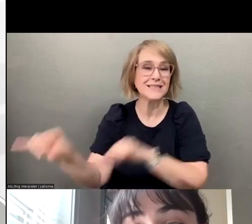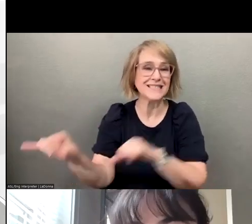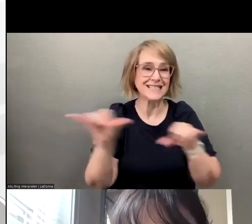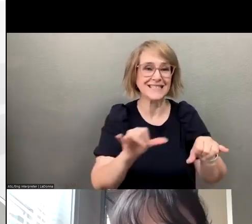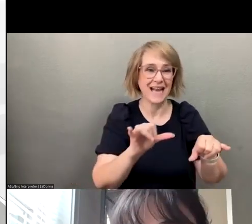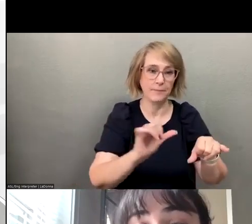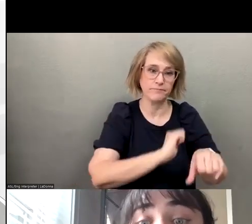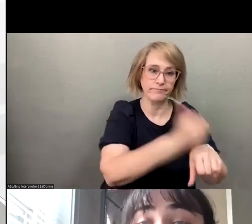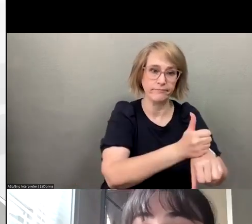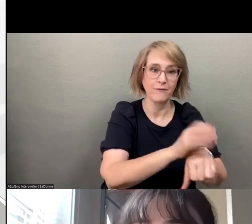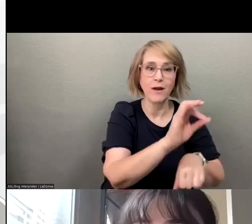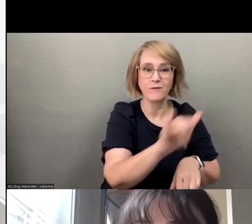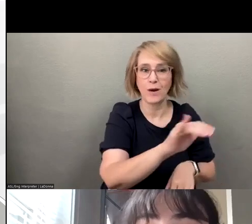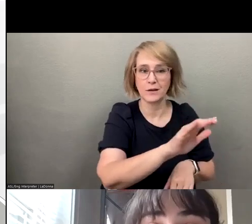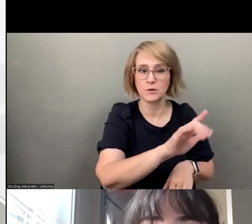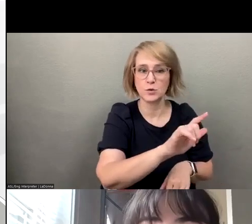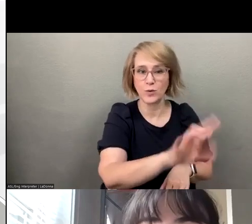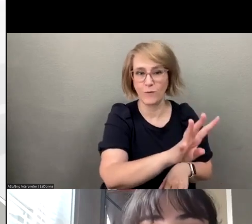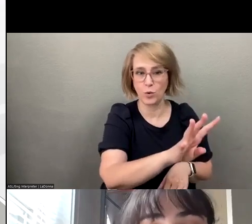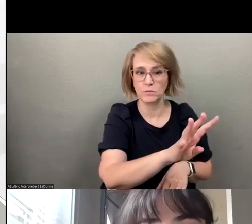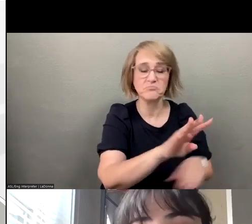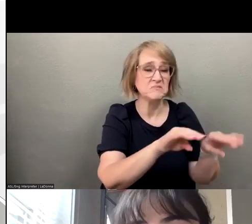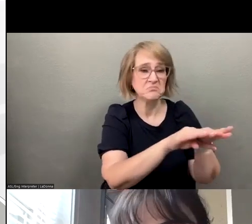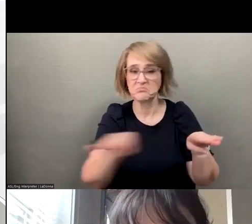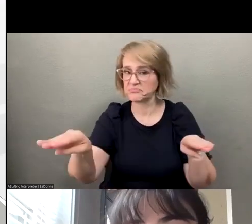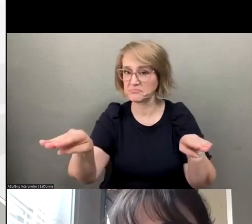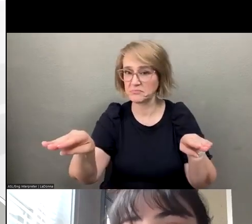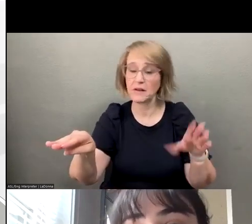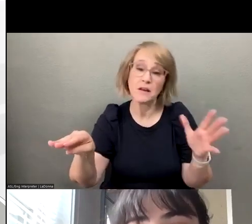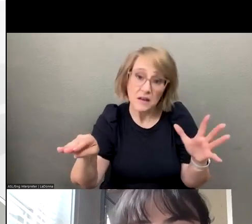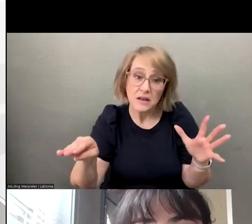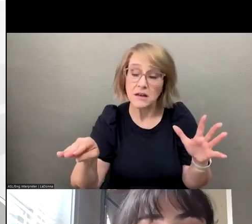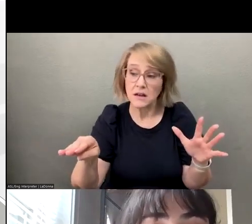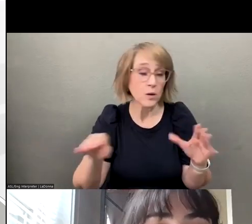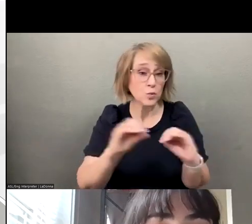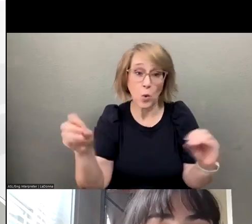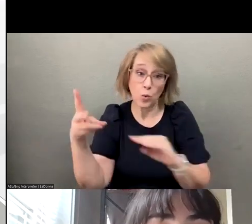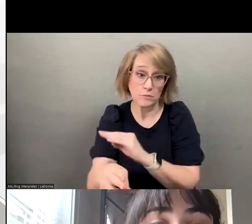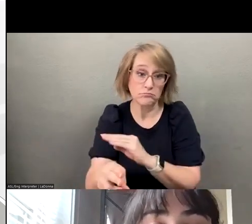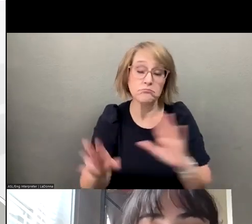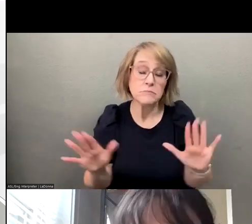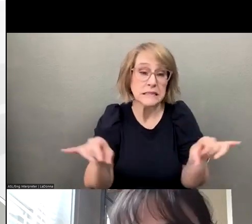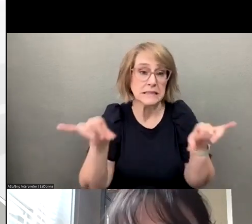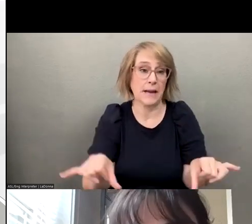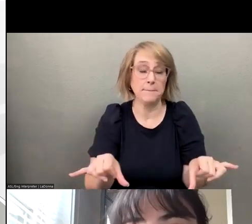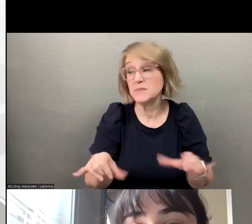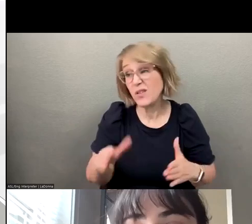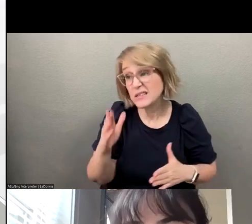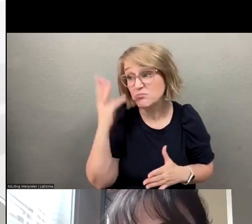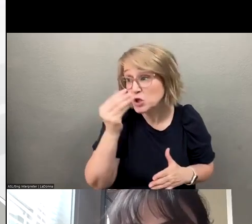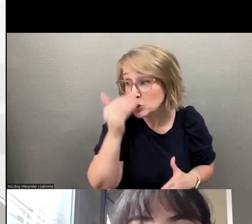number for FY24. So pretty good to see that level funded in a year that is pretty difficult in terms of coming to